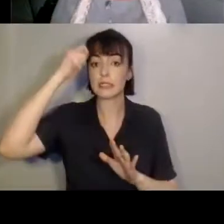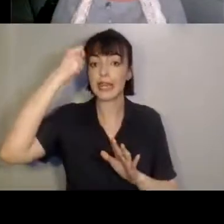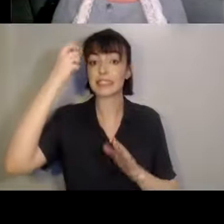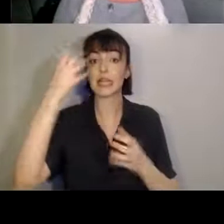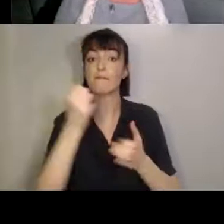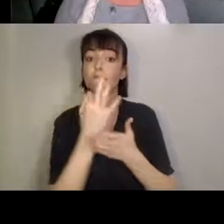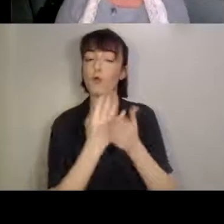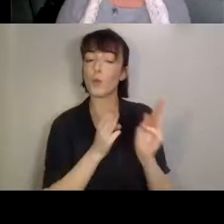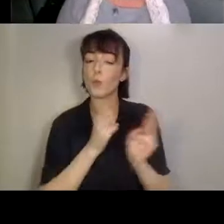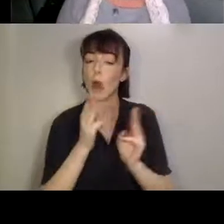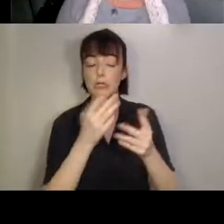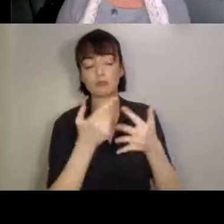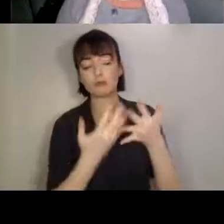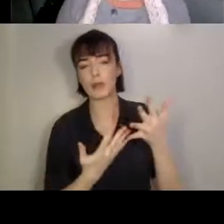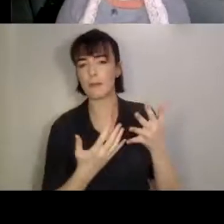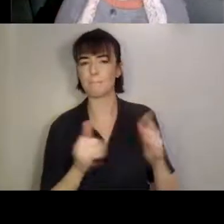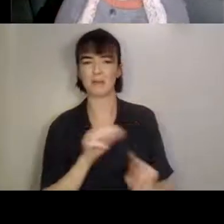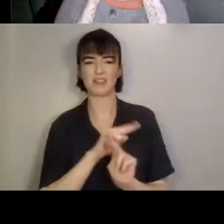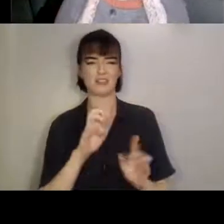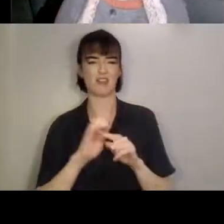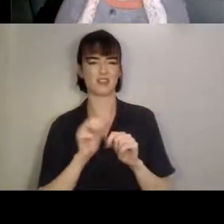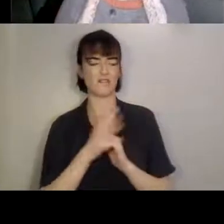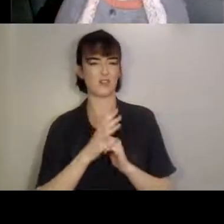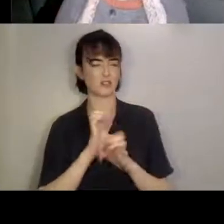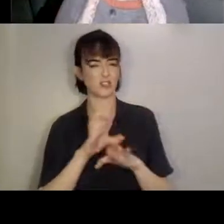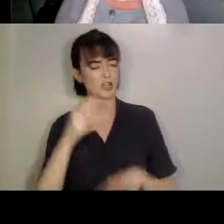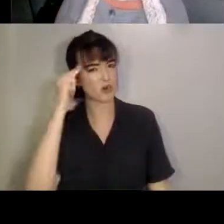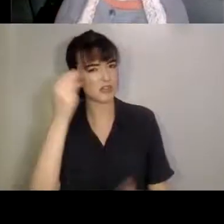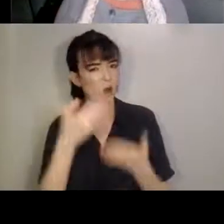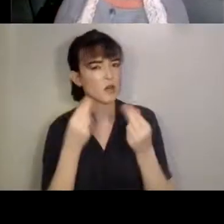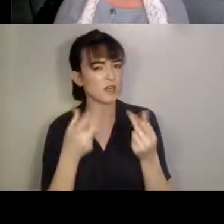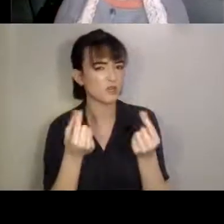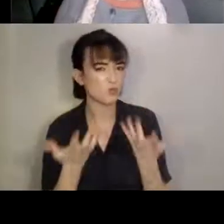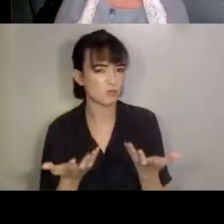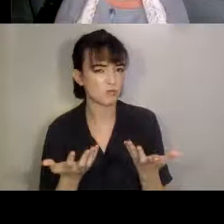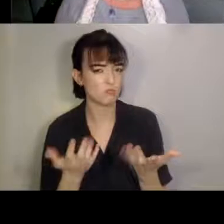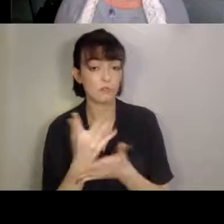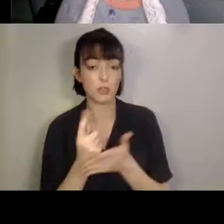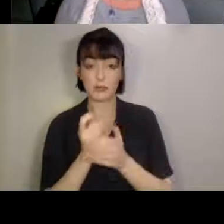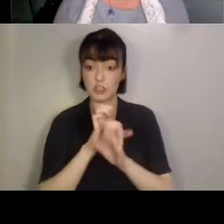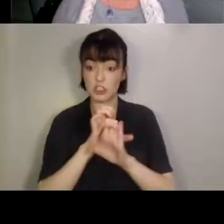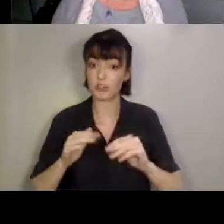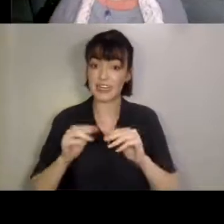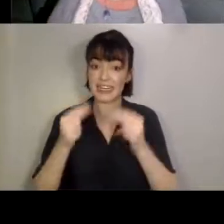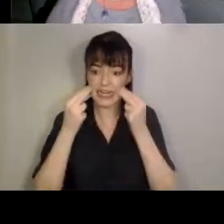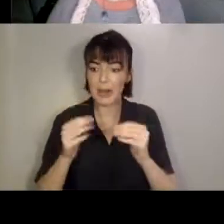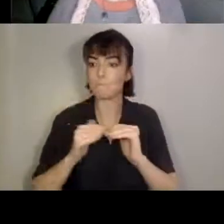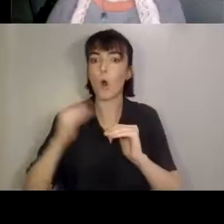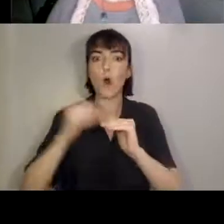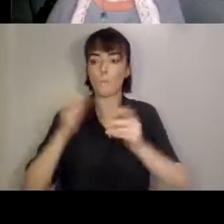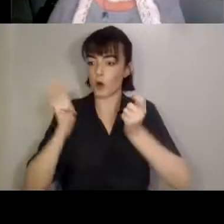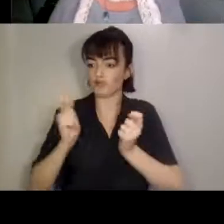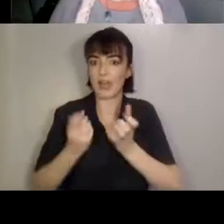that's not enough for the child to really understand what they need to do. Sometimes children need more training to understand what the